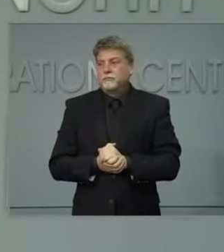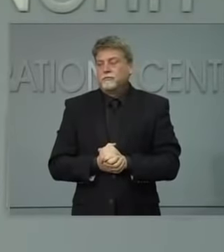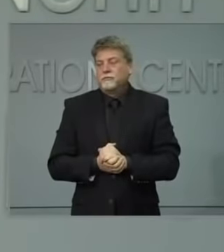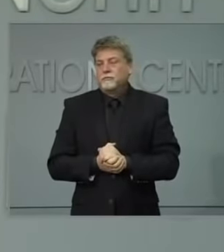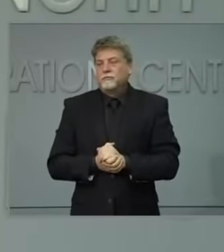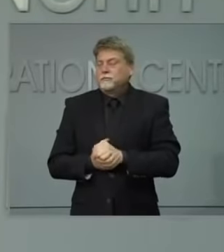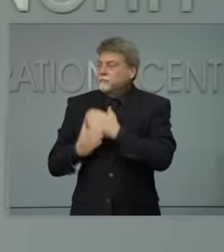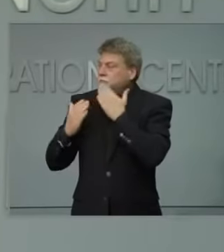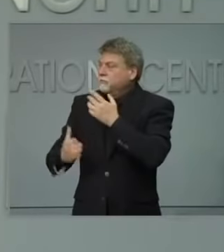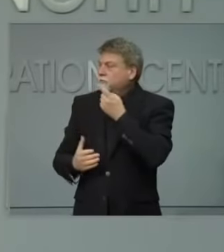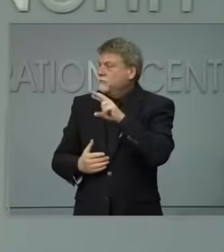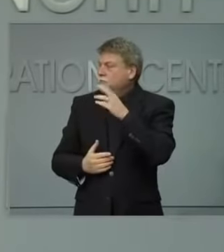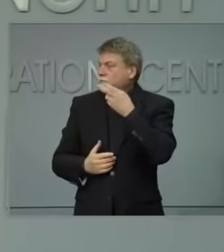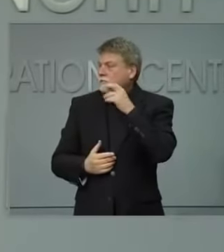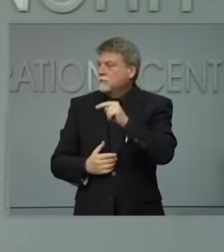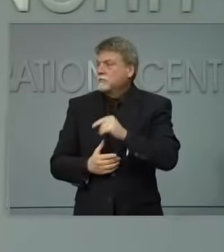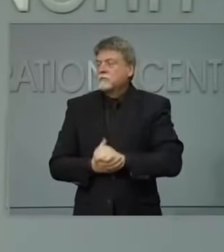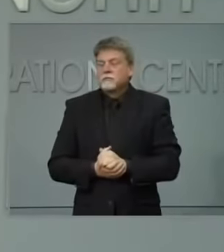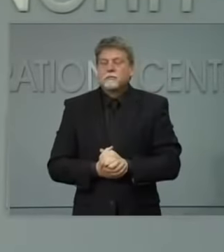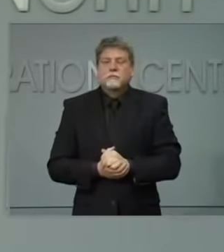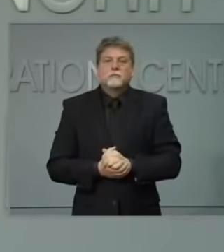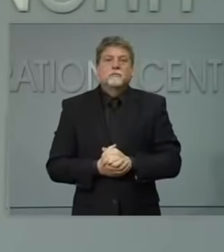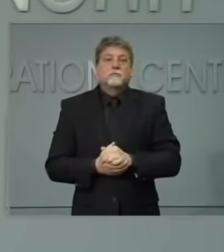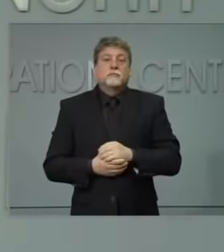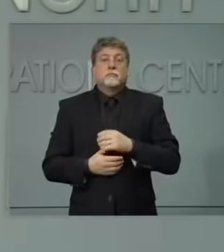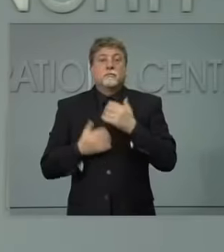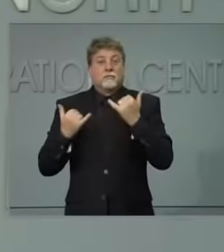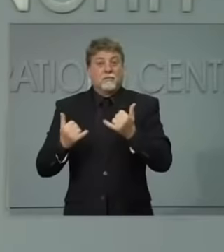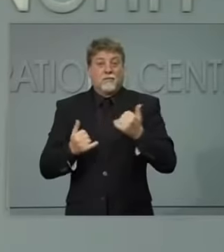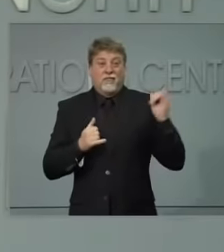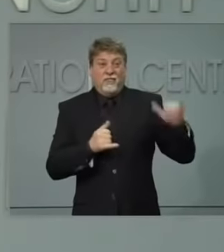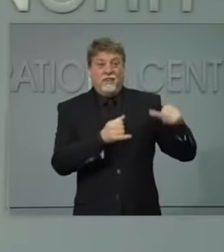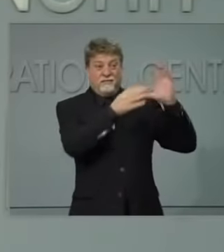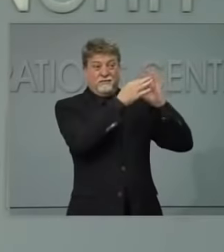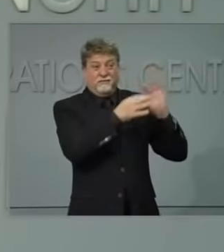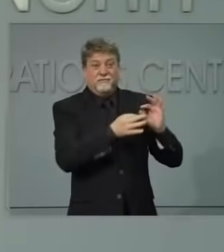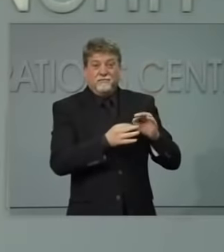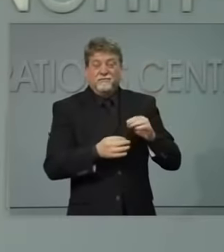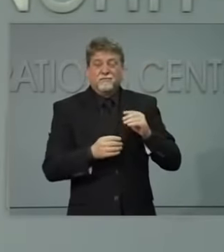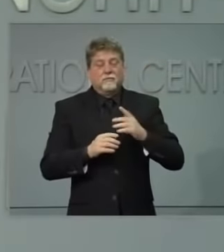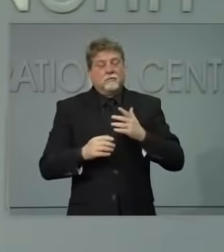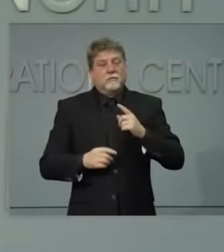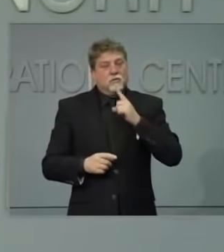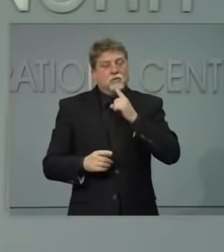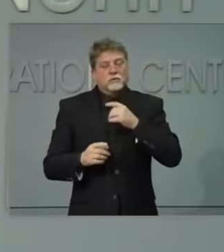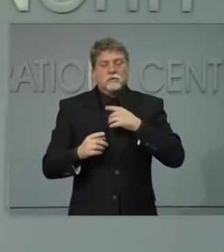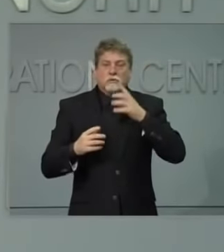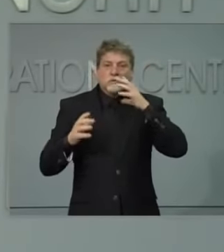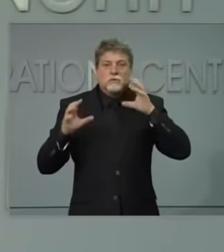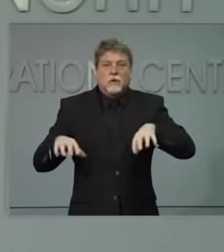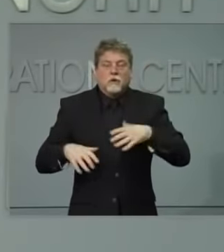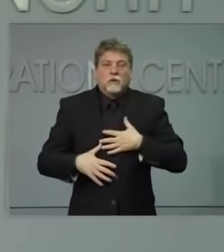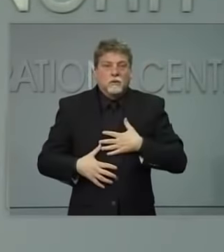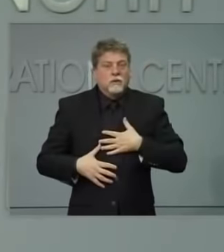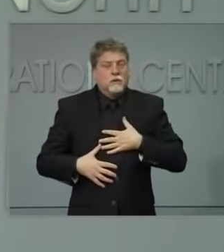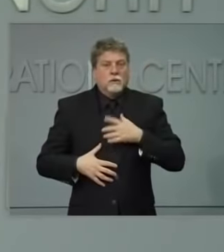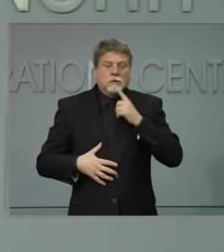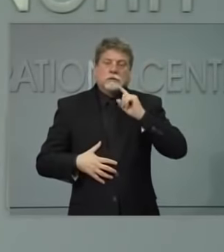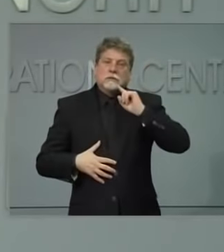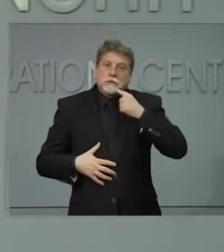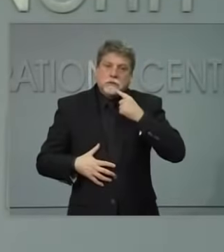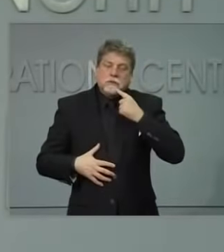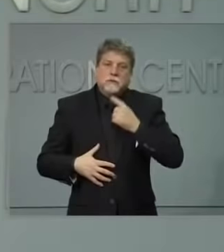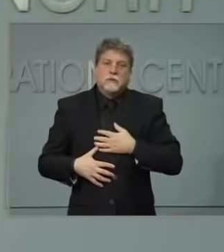Thanks so much, Dr. Cohen. As you can see, North Carolina's trends are alarming. As Dr. Cohen said, more